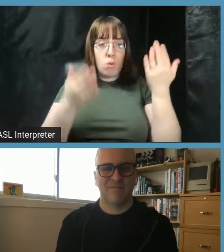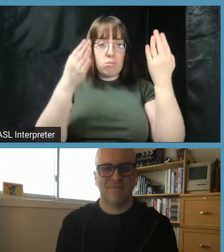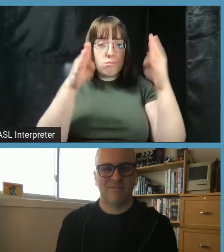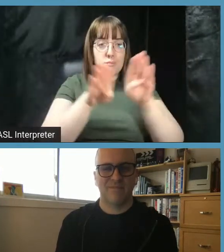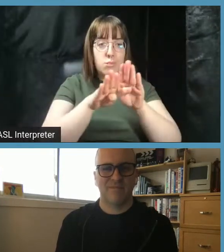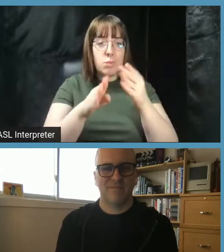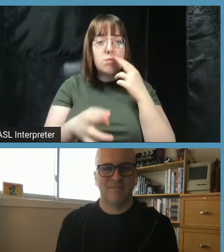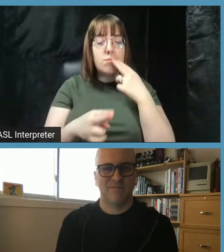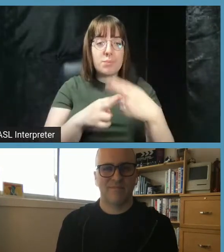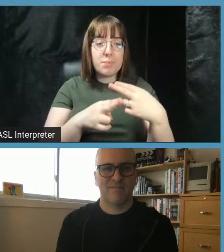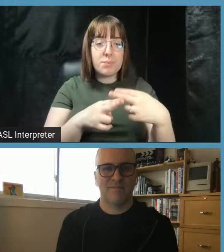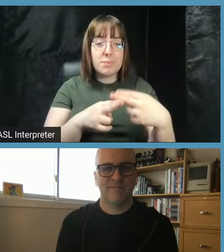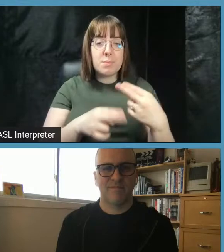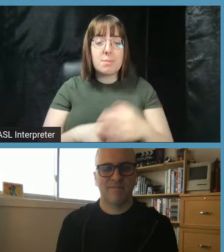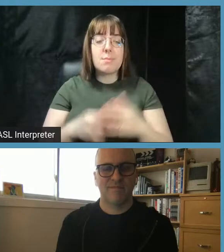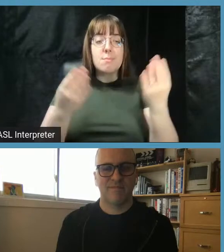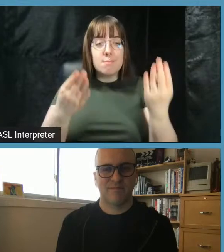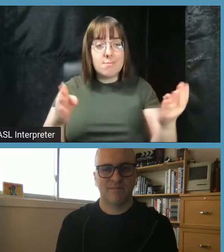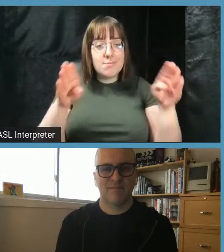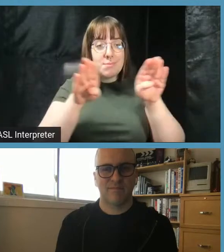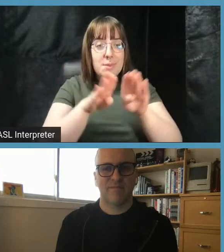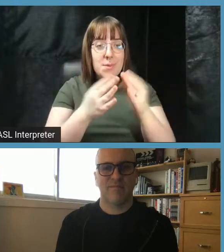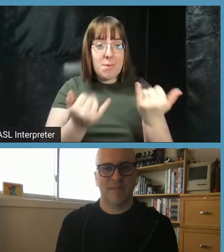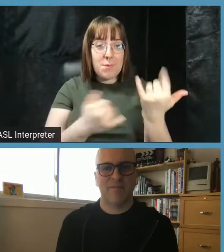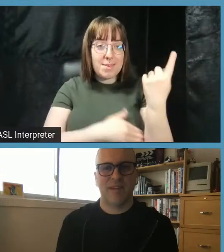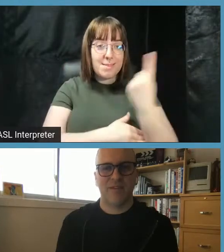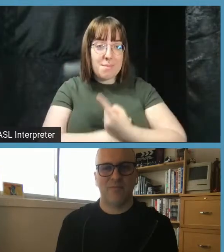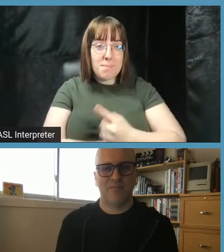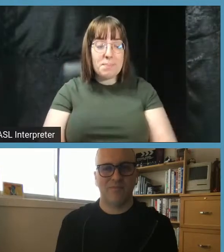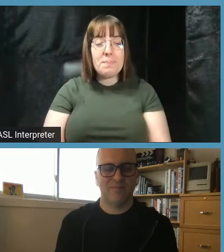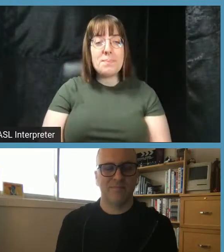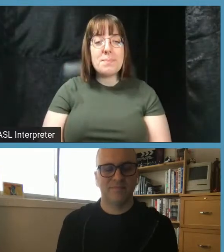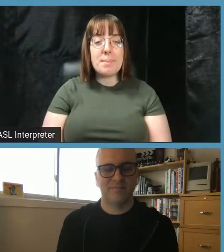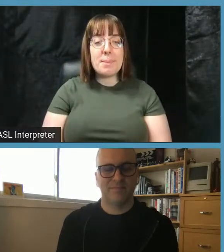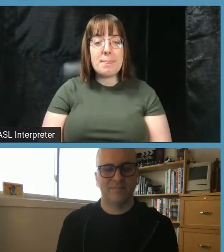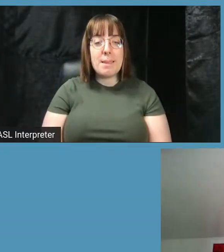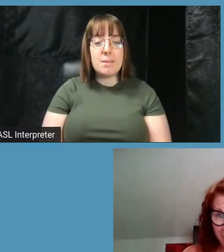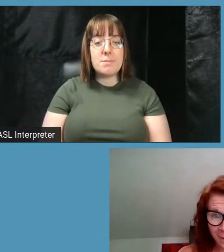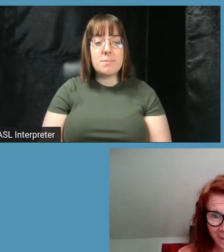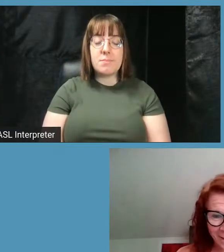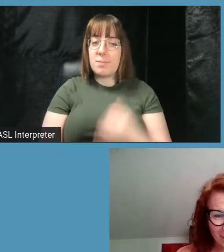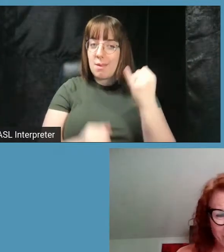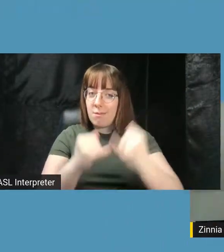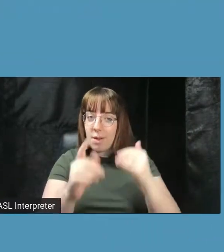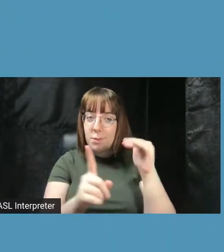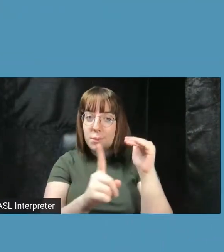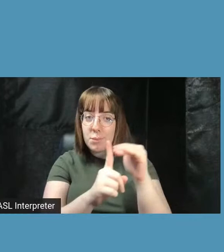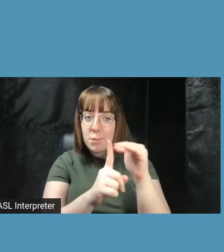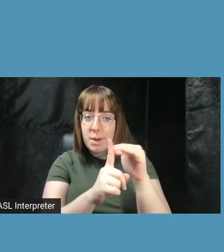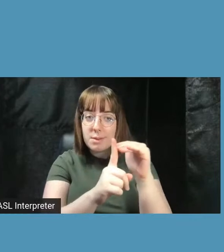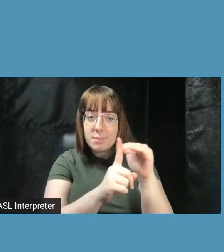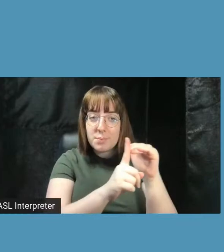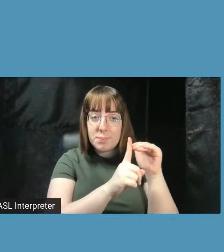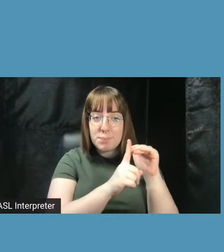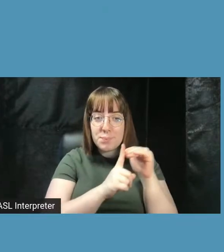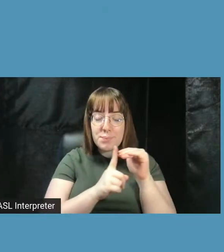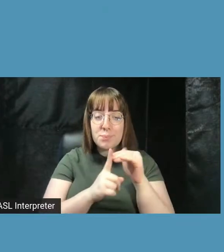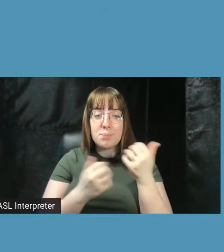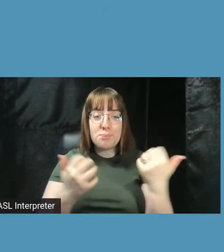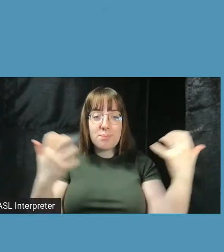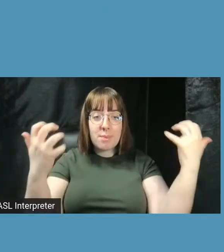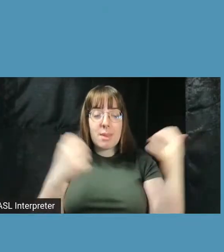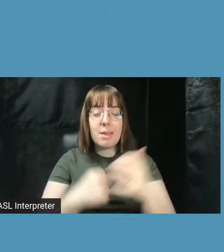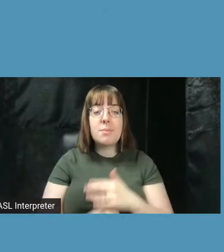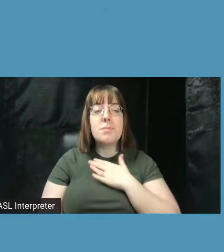to close out our program for the day. So a few final reminders. Yes, thank you to our attendees.